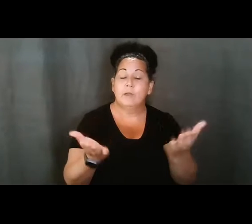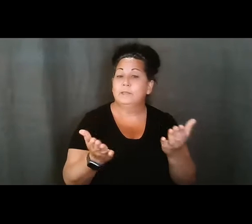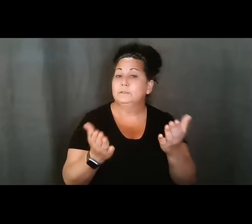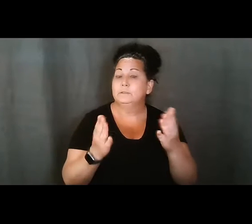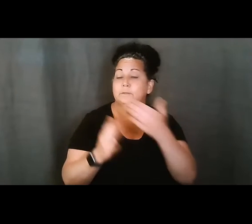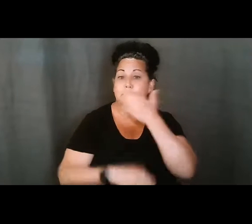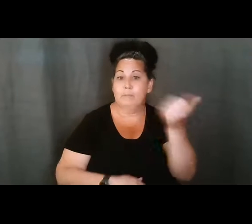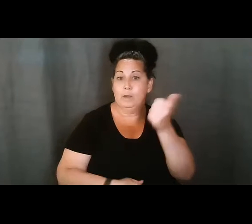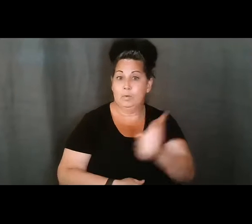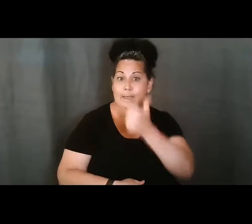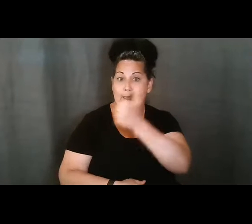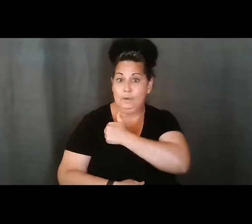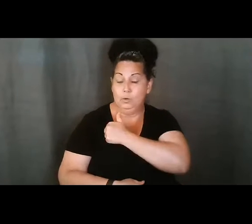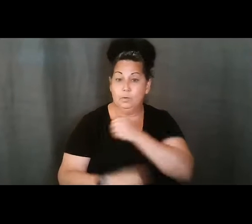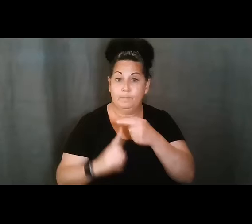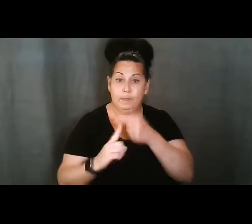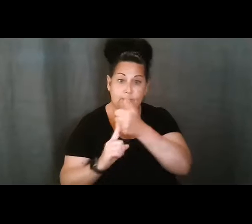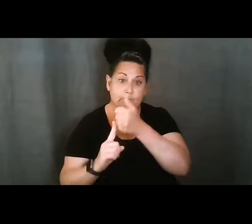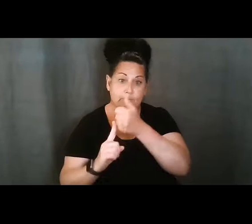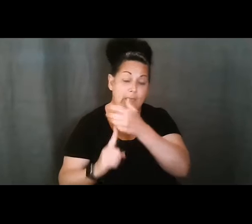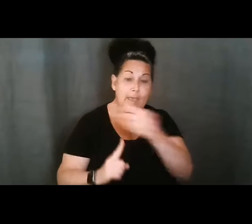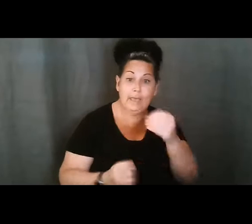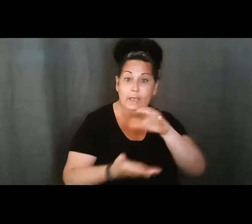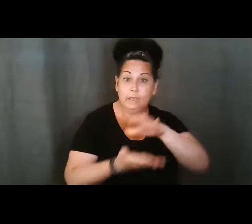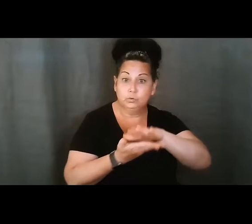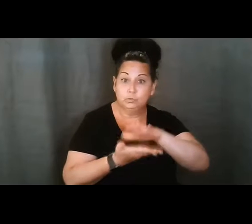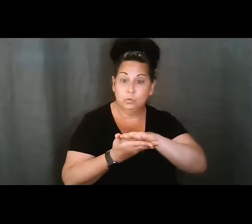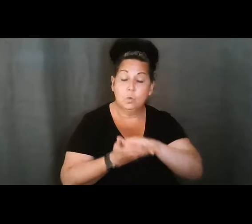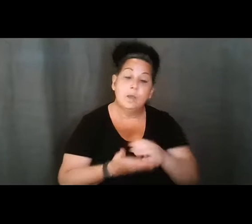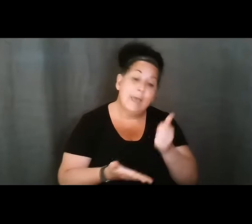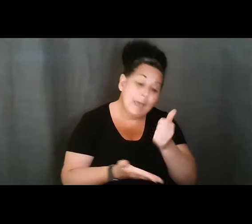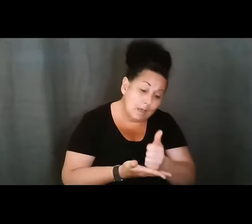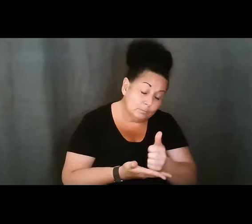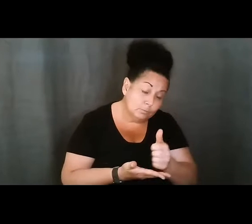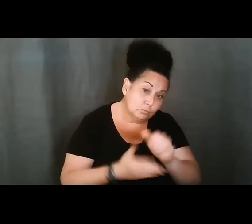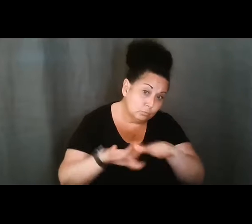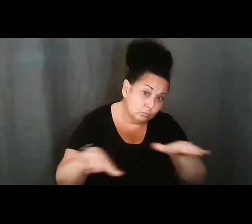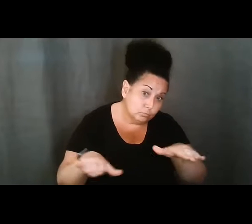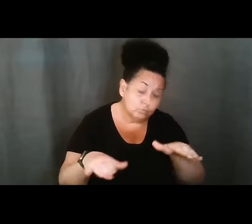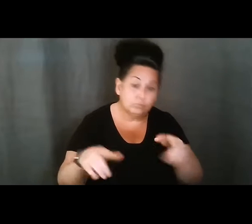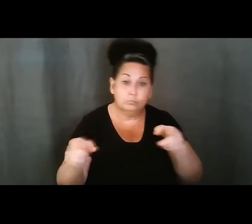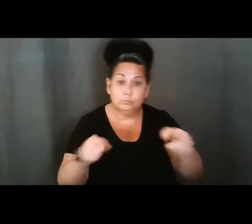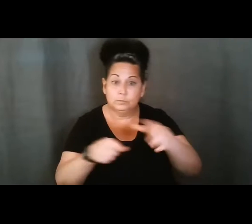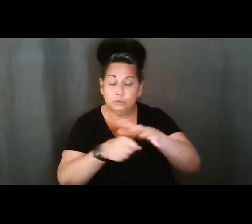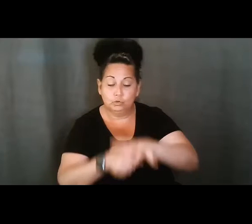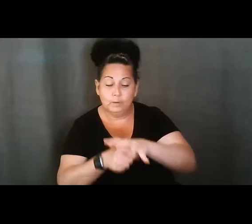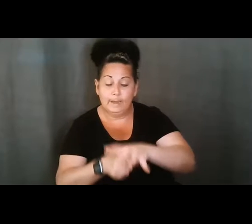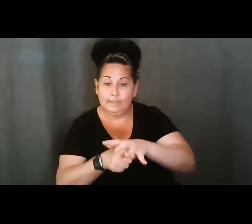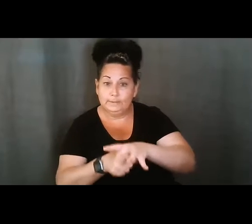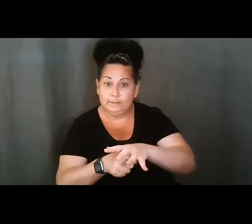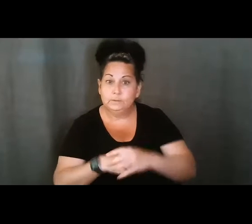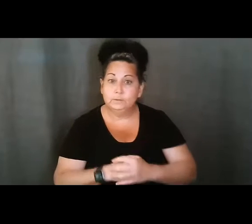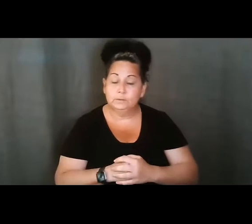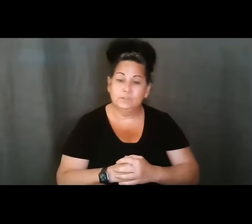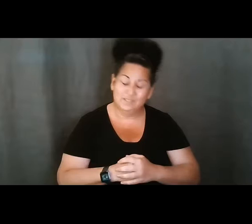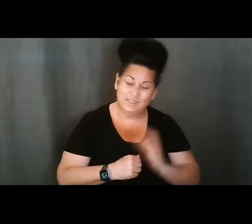school. It helps them to manage stress and depression. All of these things come about. Our students have been out of school.